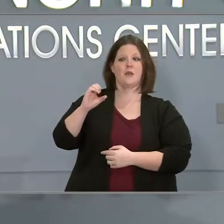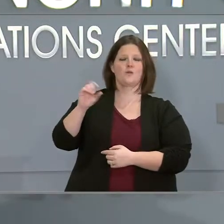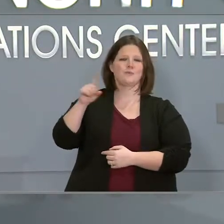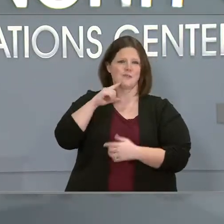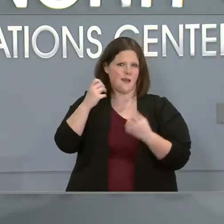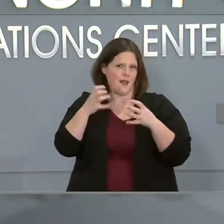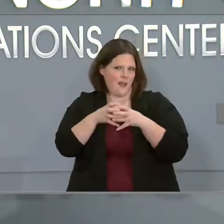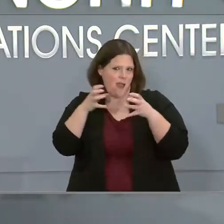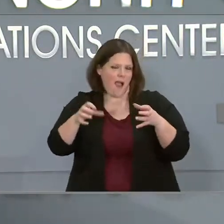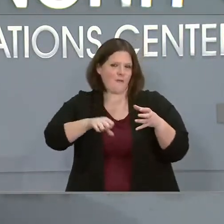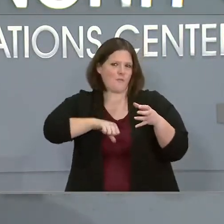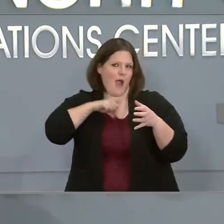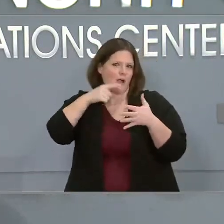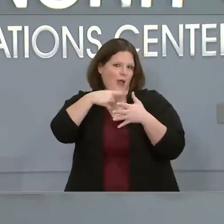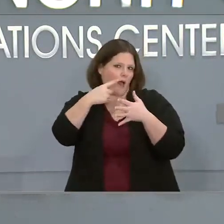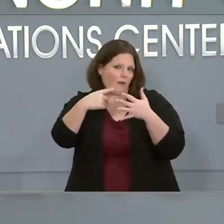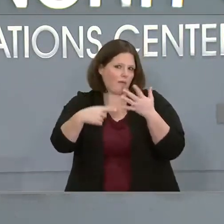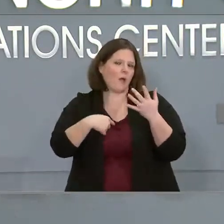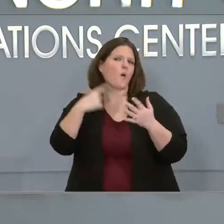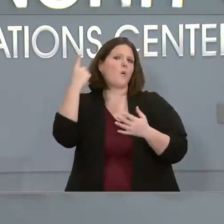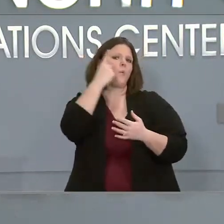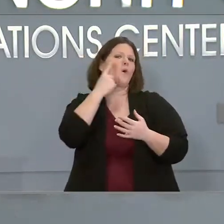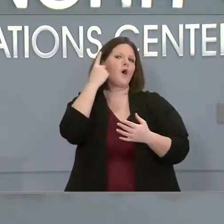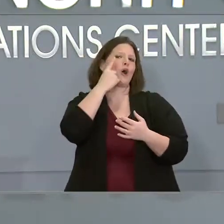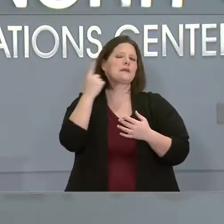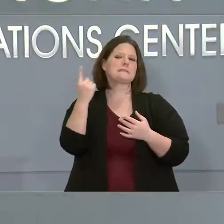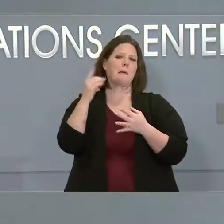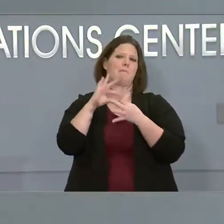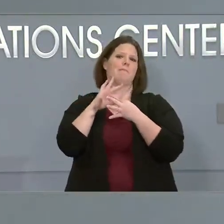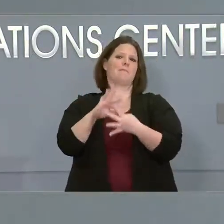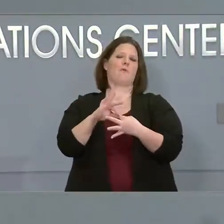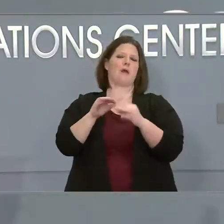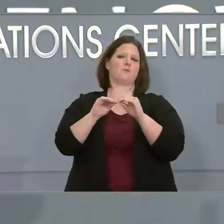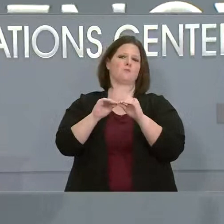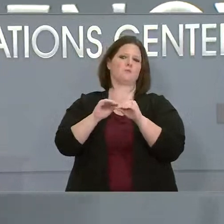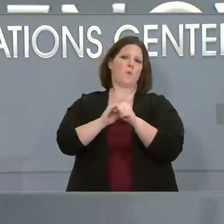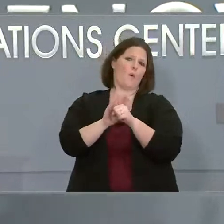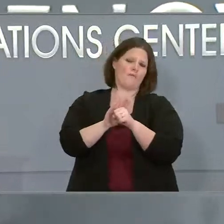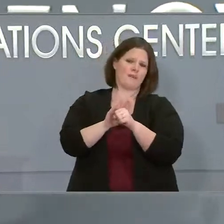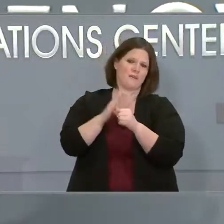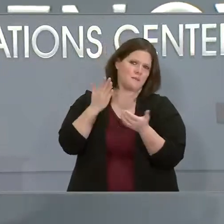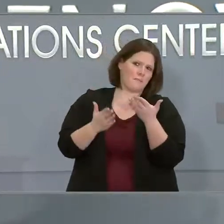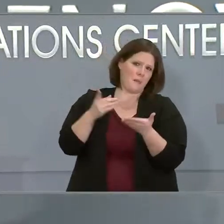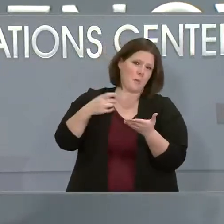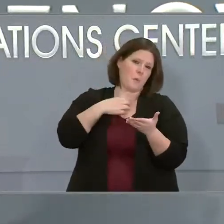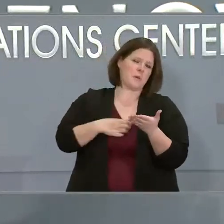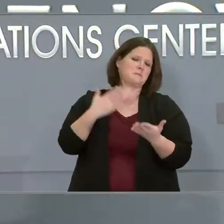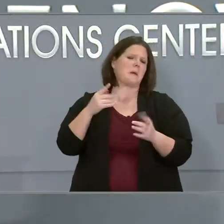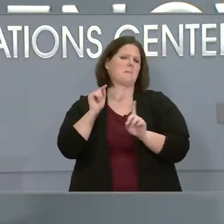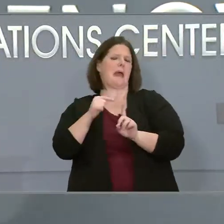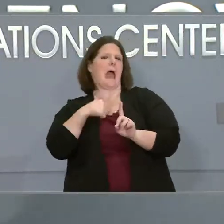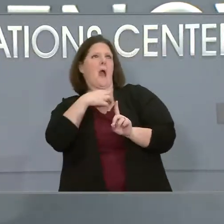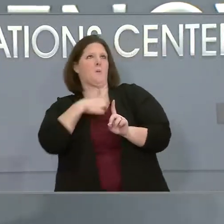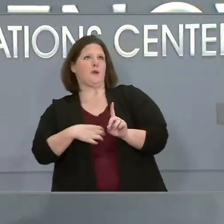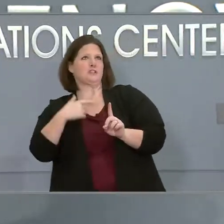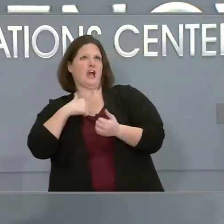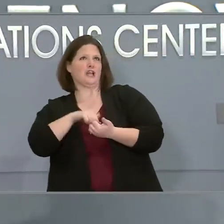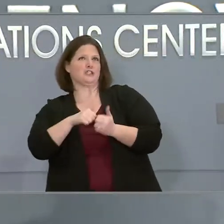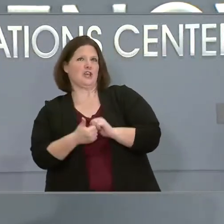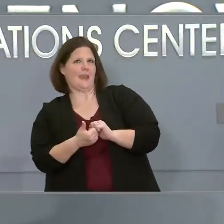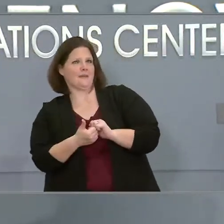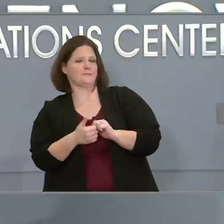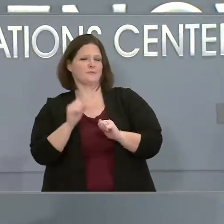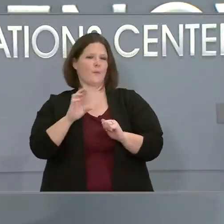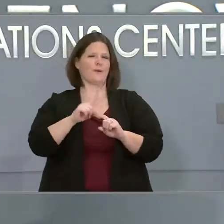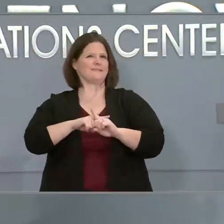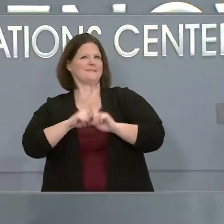of. And I wonder if there's anything related to the pandemic response that you maybe wish that you had done differently, or with the benefit of hindsight,